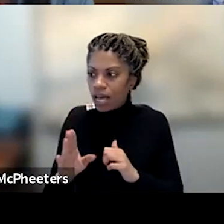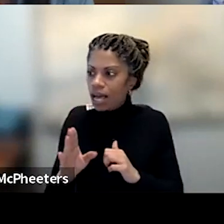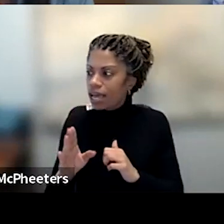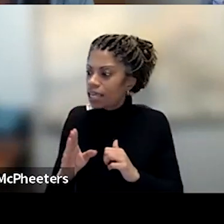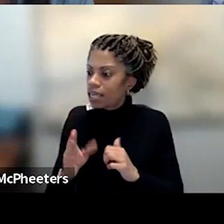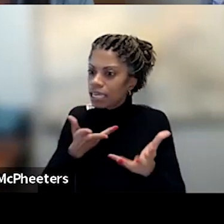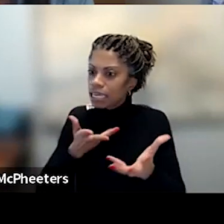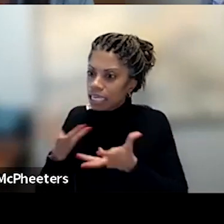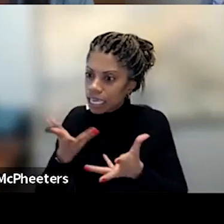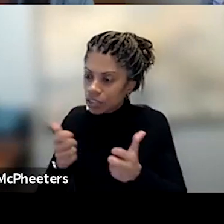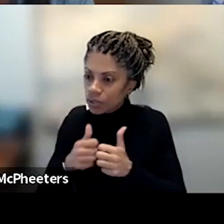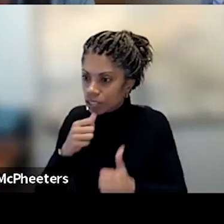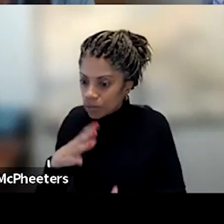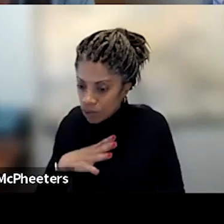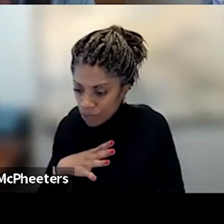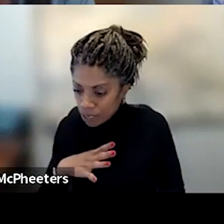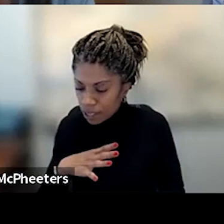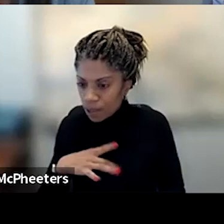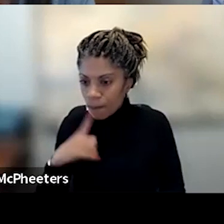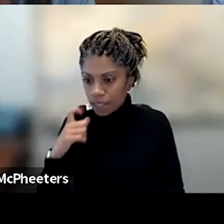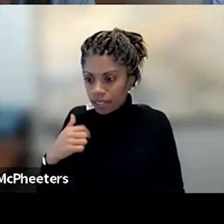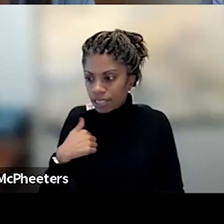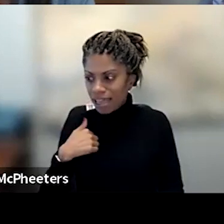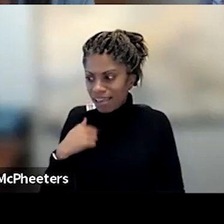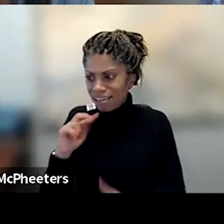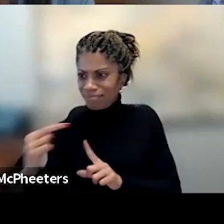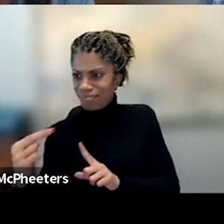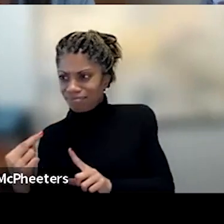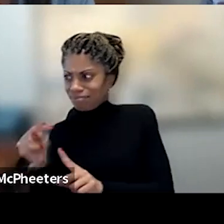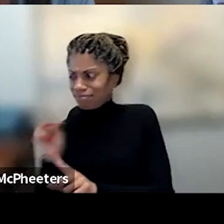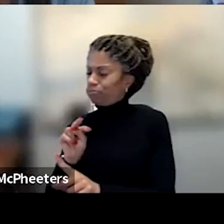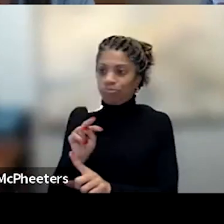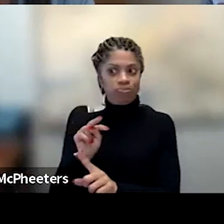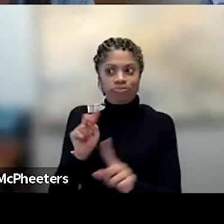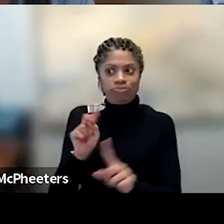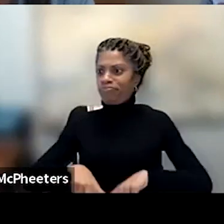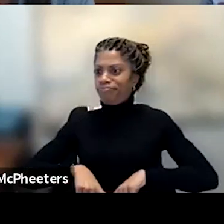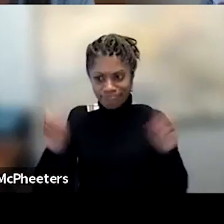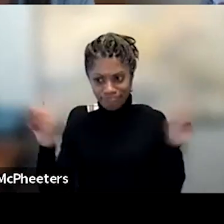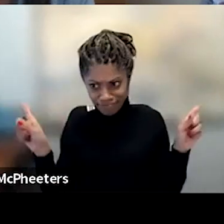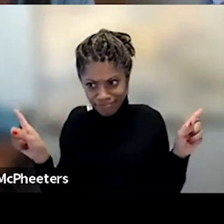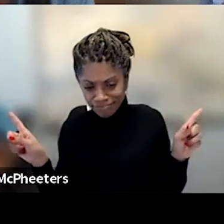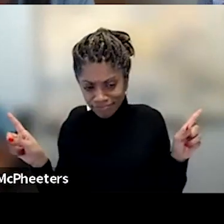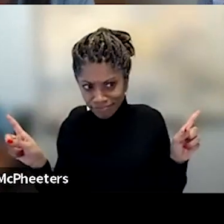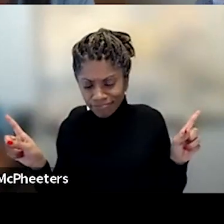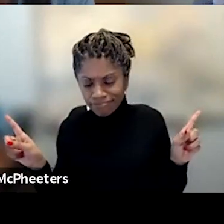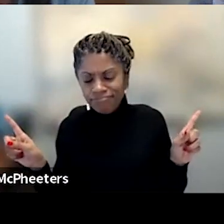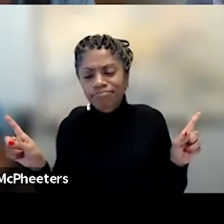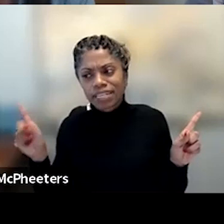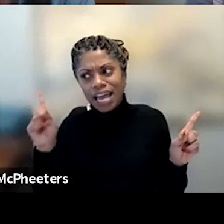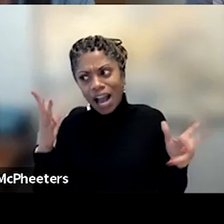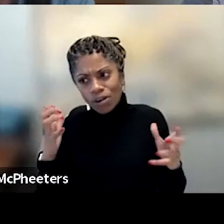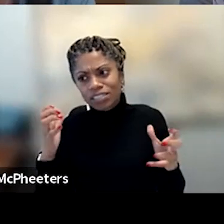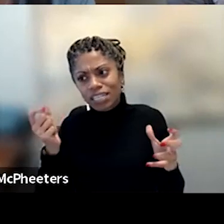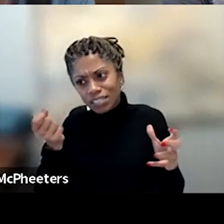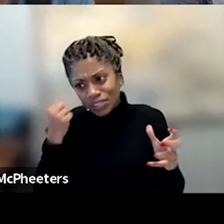Because our viewpoints are so different. But I decided to still engage in the conversation because I really wanted to hear her viewpoint. And I